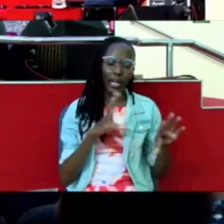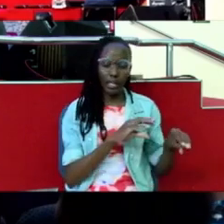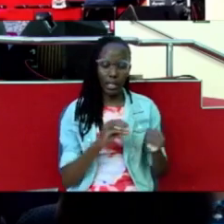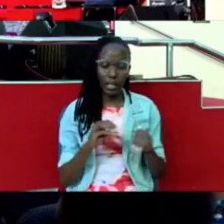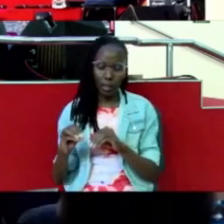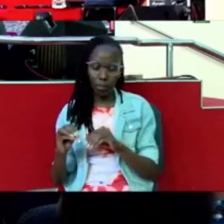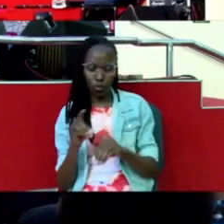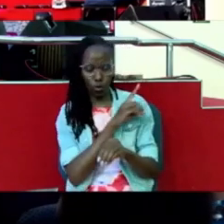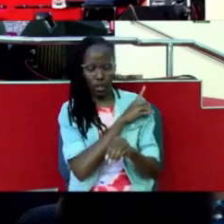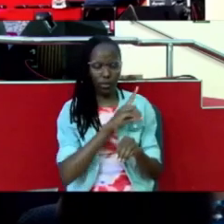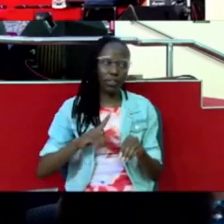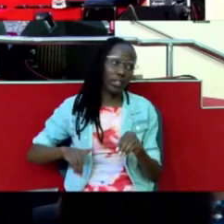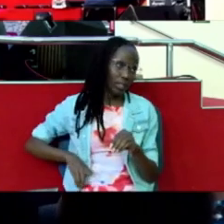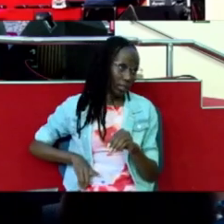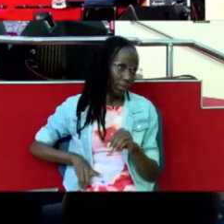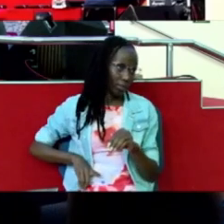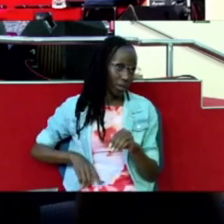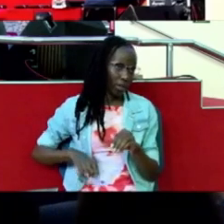And the imprecation that was